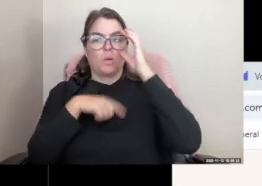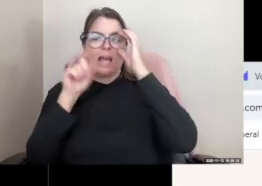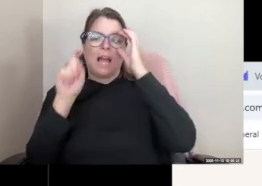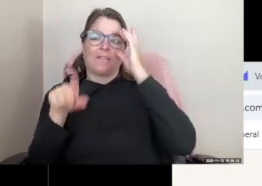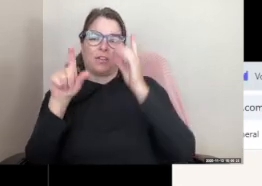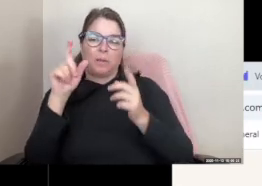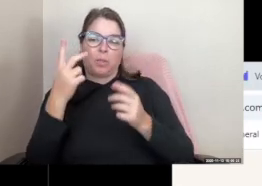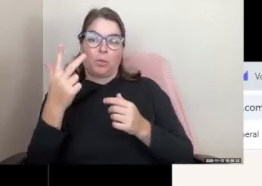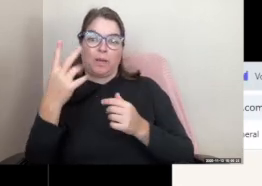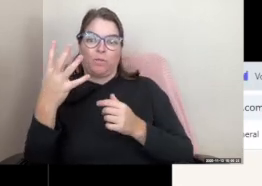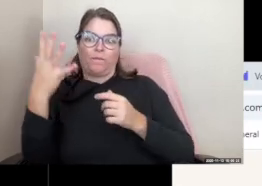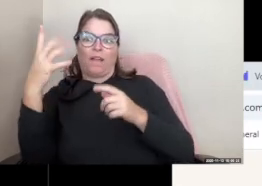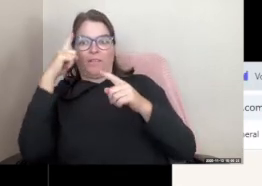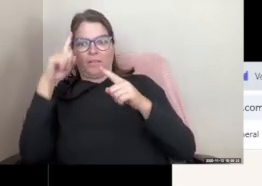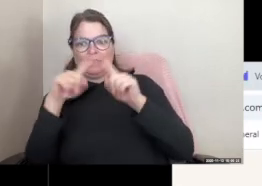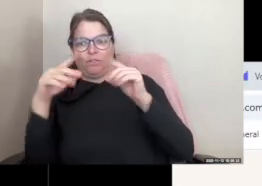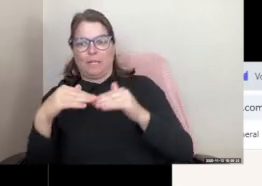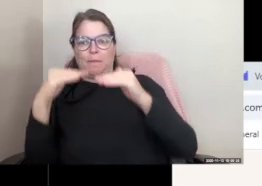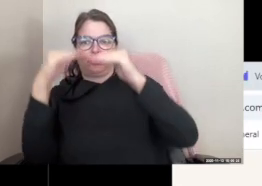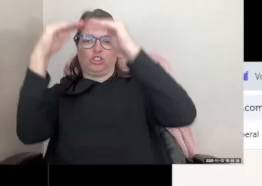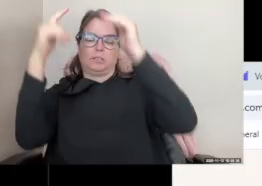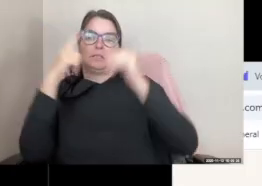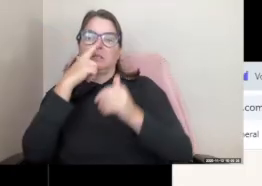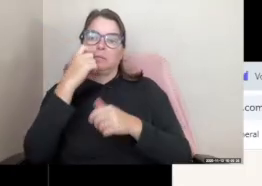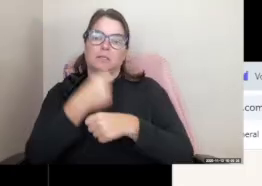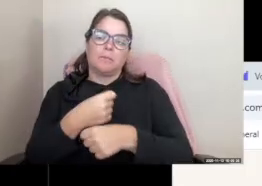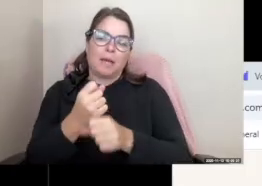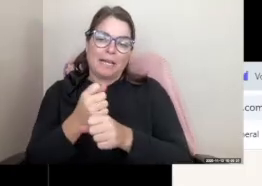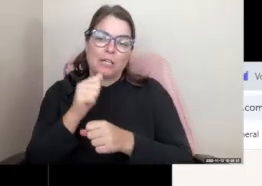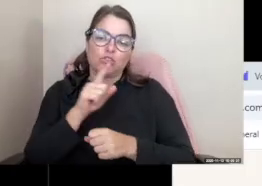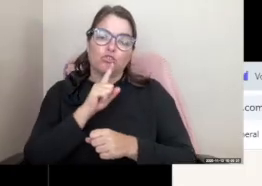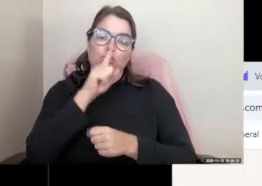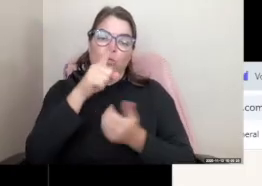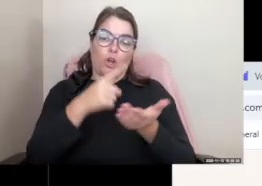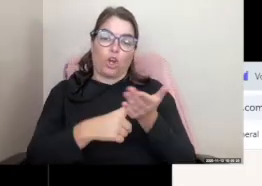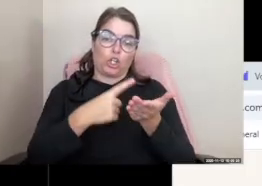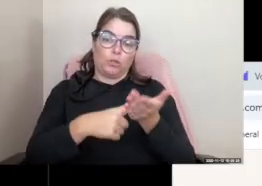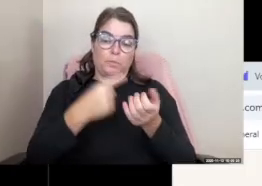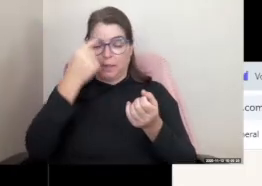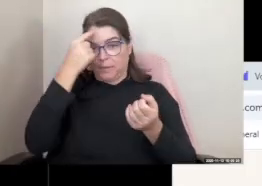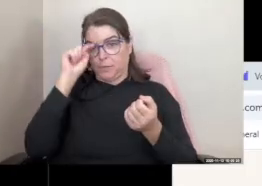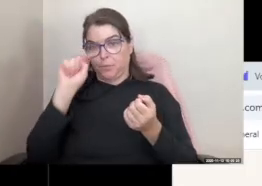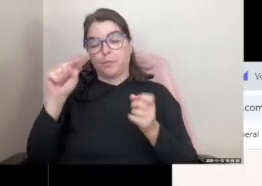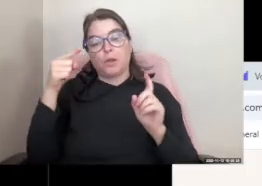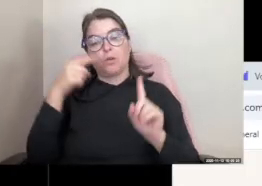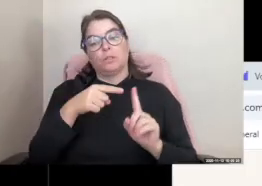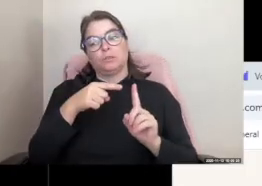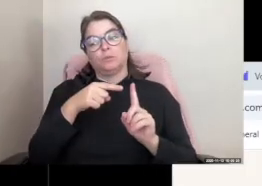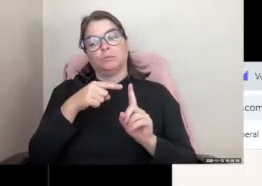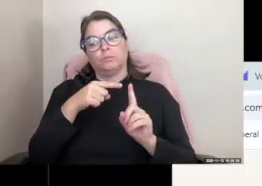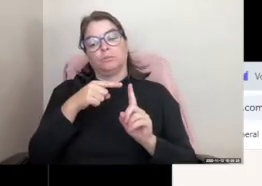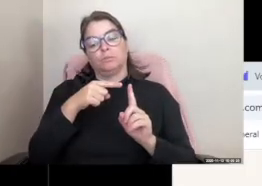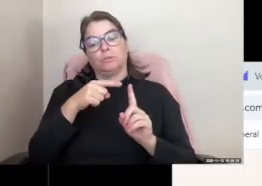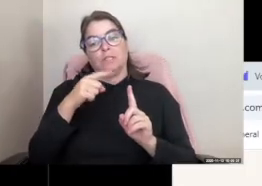things like shift actually make a difference in the weight of the battery? You know, we are one dimensional. It's truck,